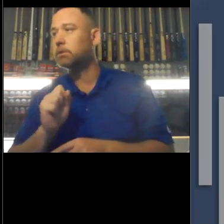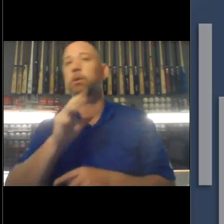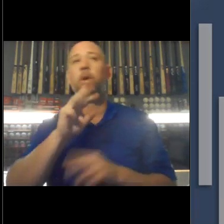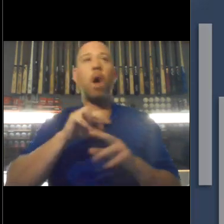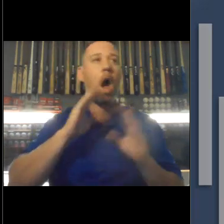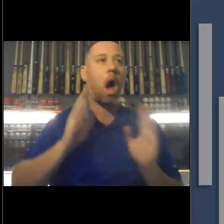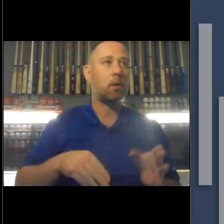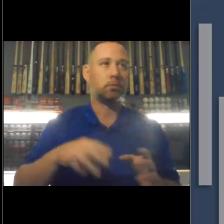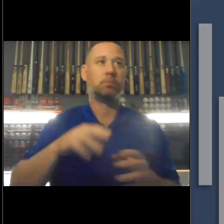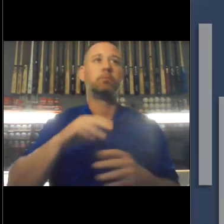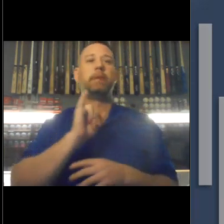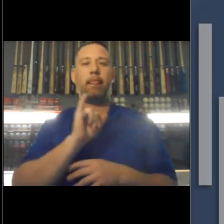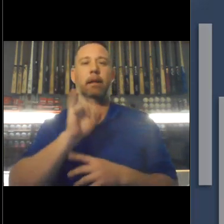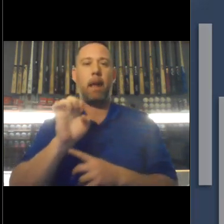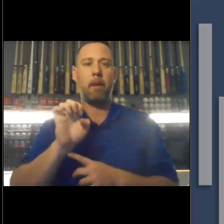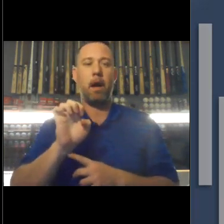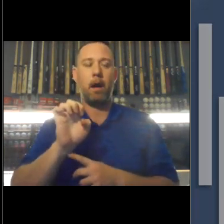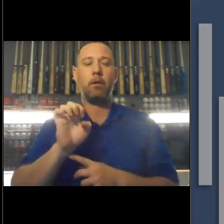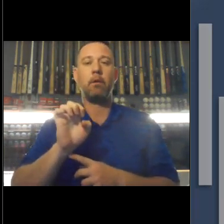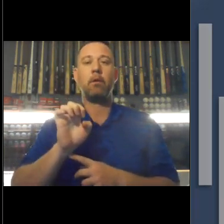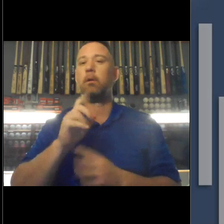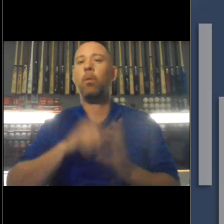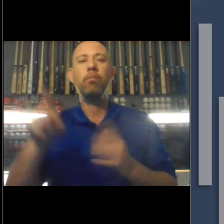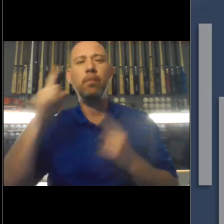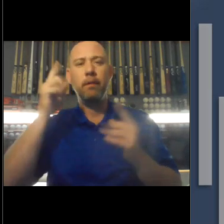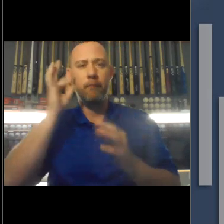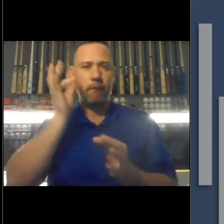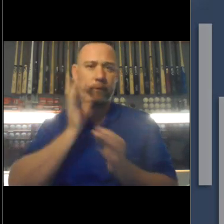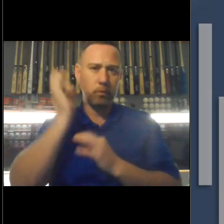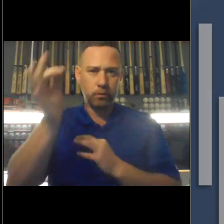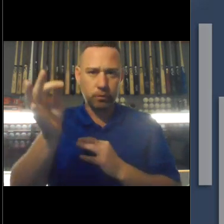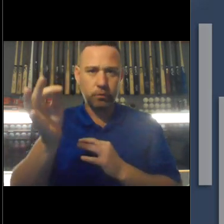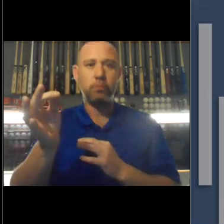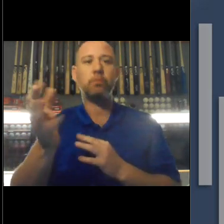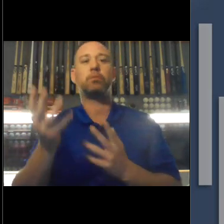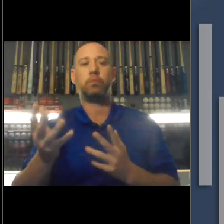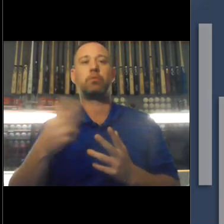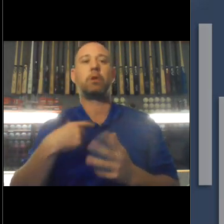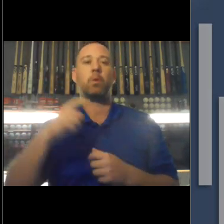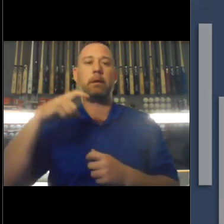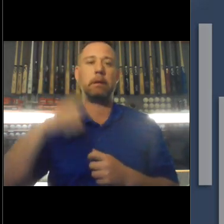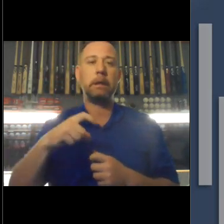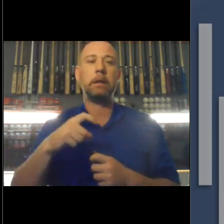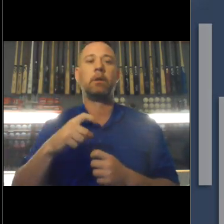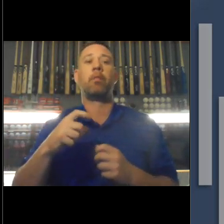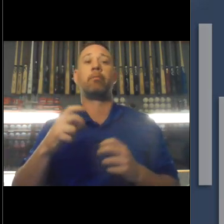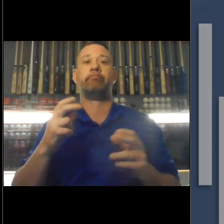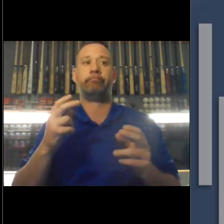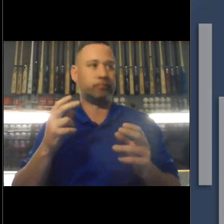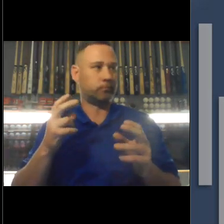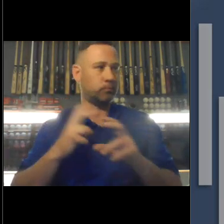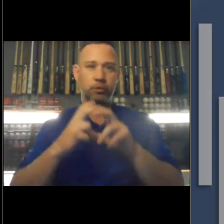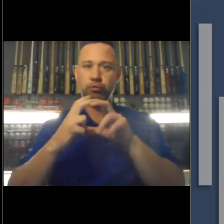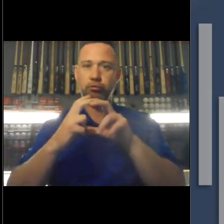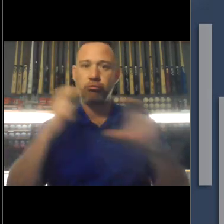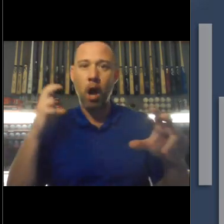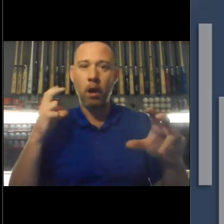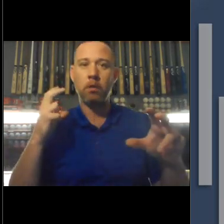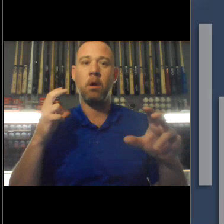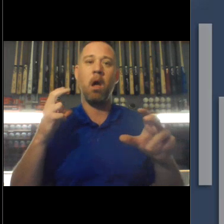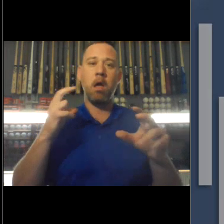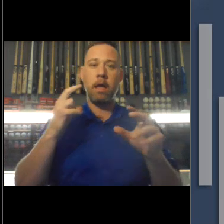Inland Empire about what they're thinking for the future, right? Because we need the truck industry to convert to zero